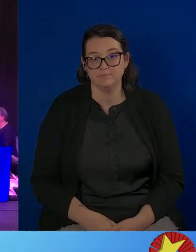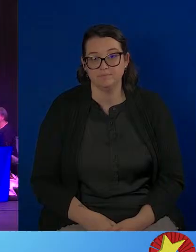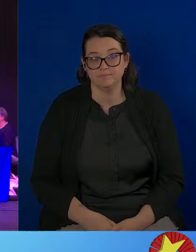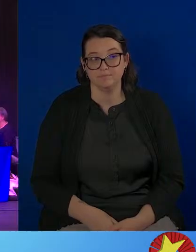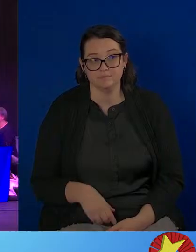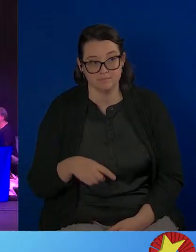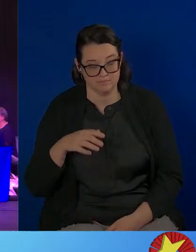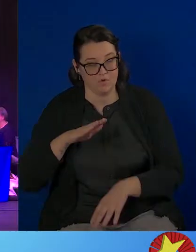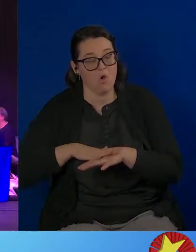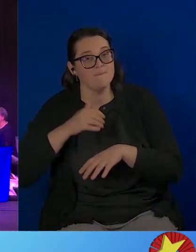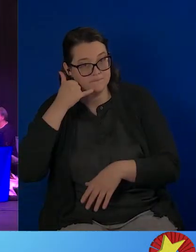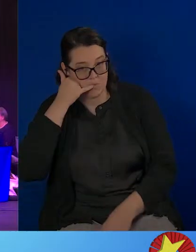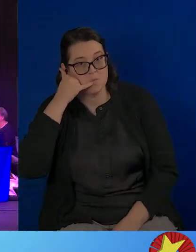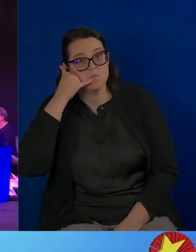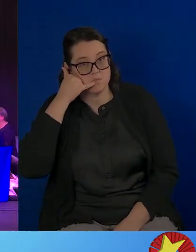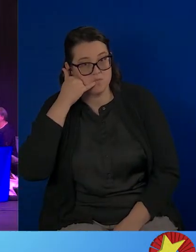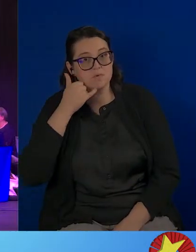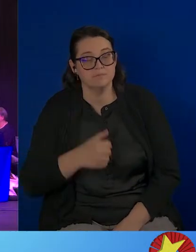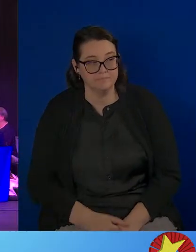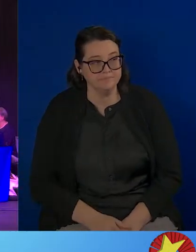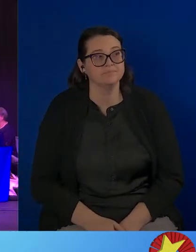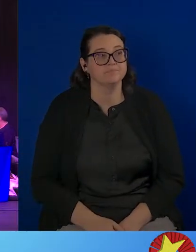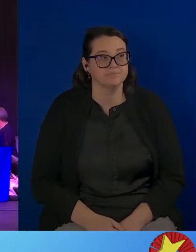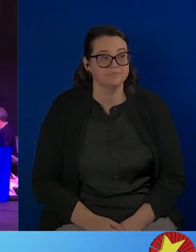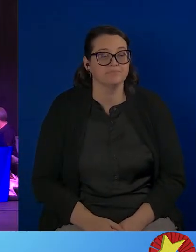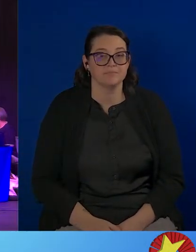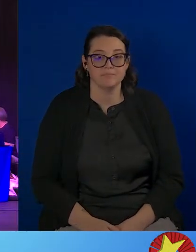I'm here. Excellent.